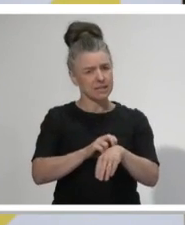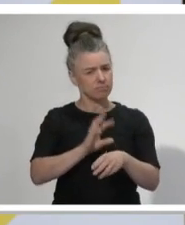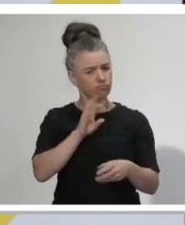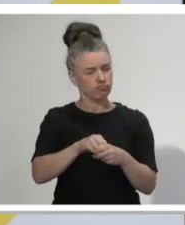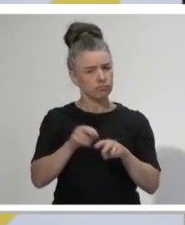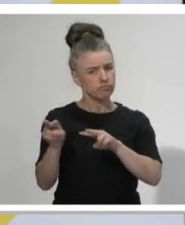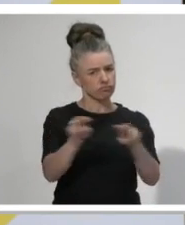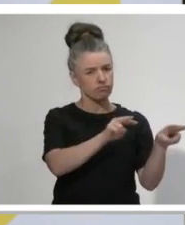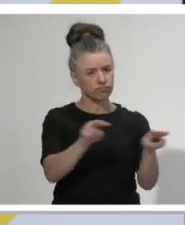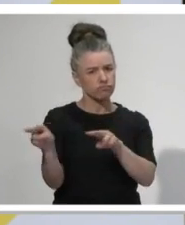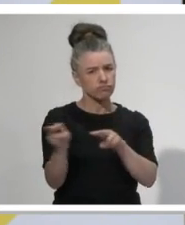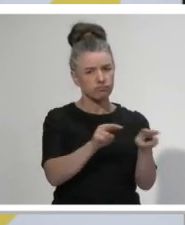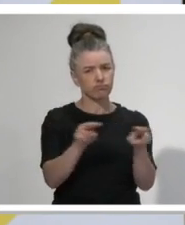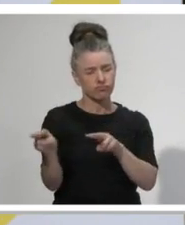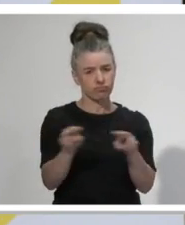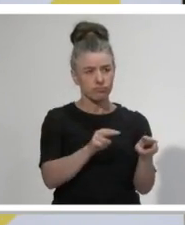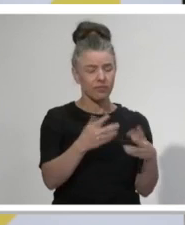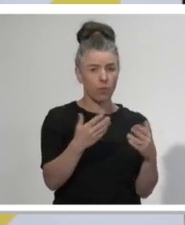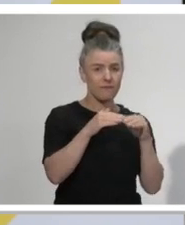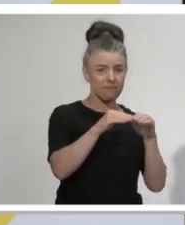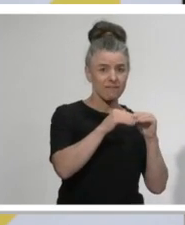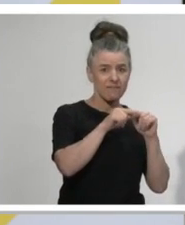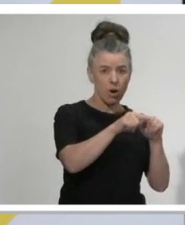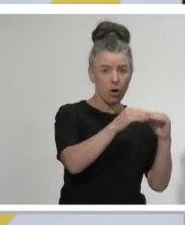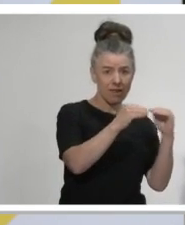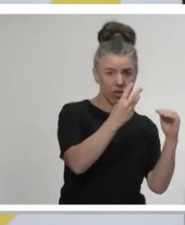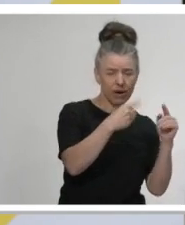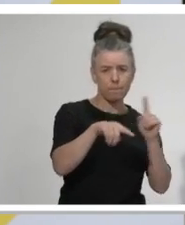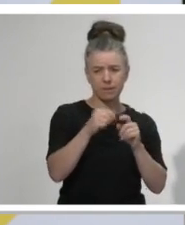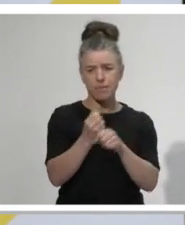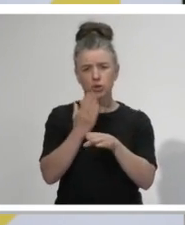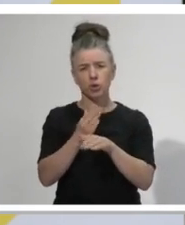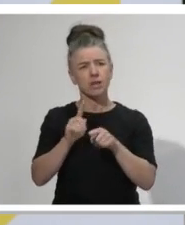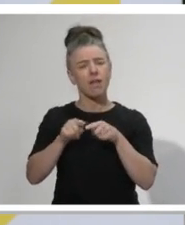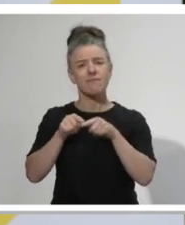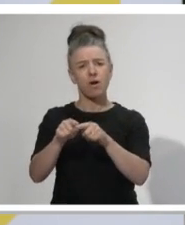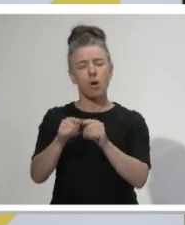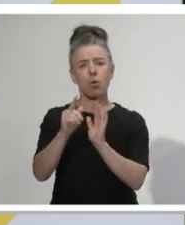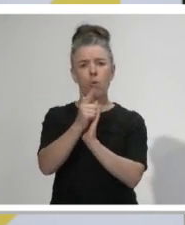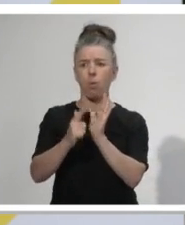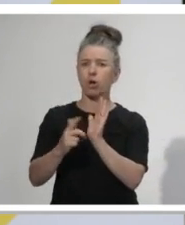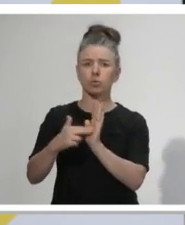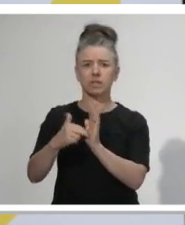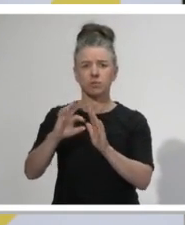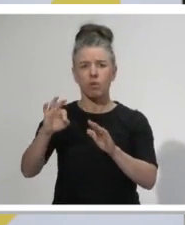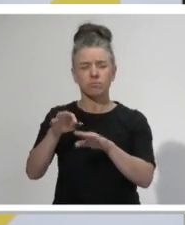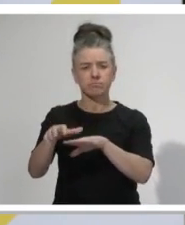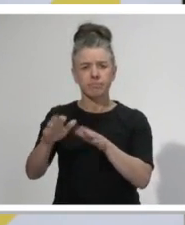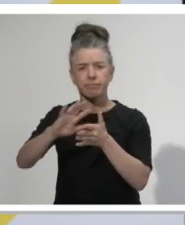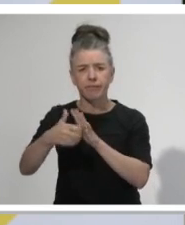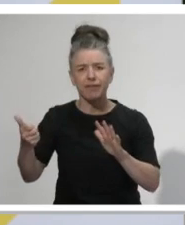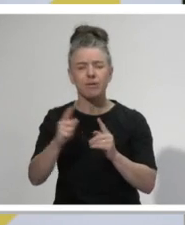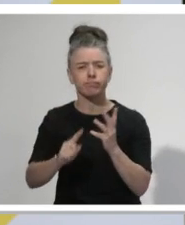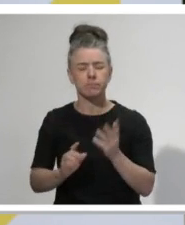their enforcement response, and this will continue over the weekend. I want to make clear that most New Zealanders